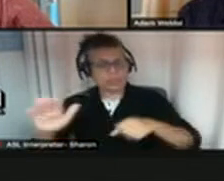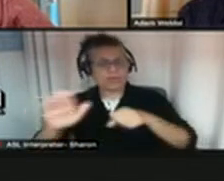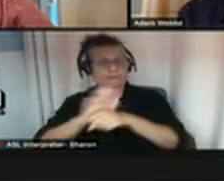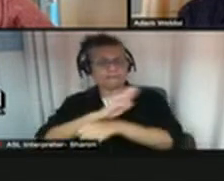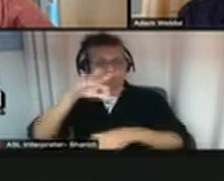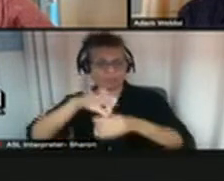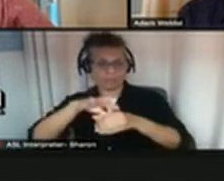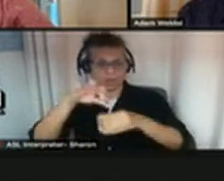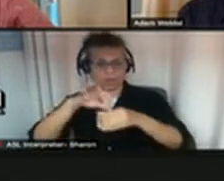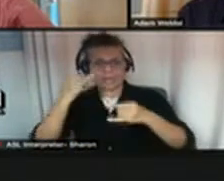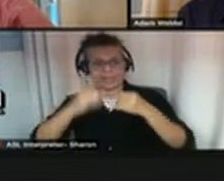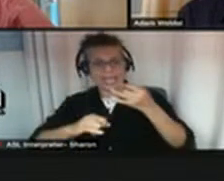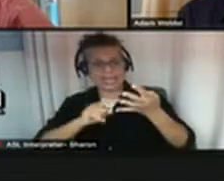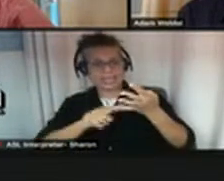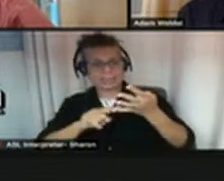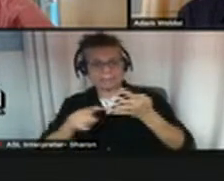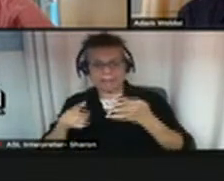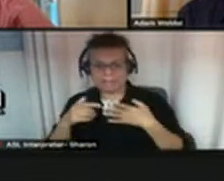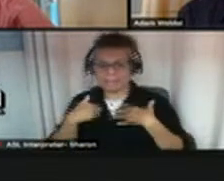Thank you.